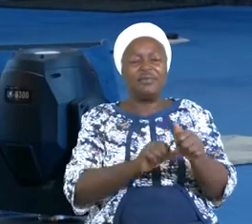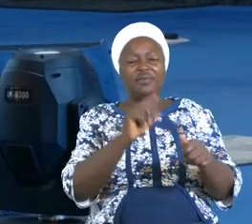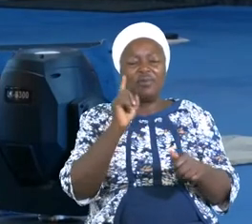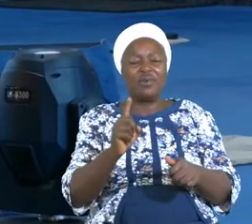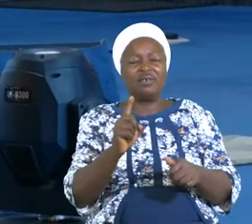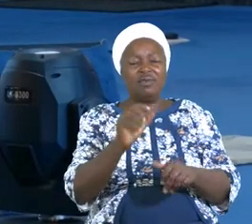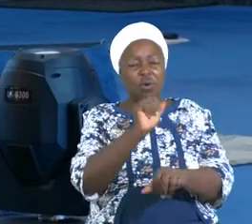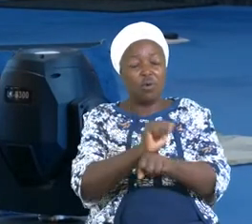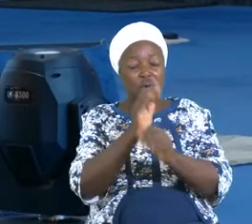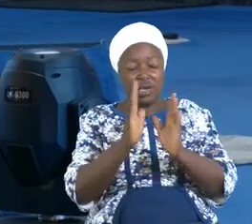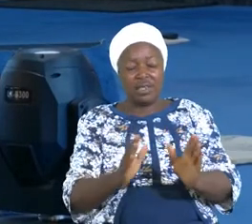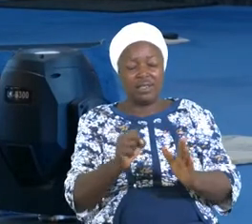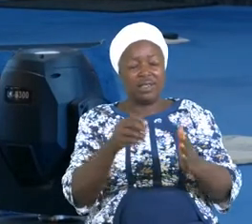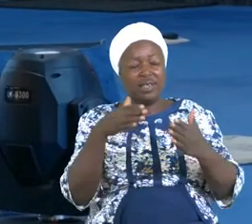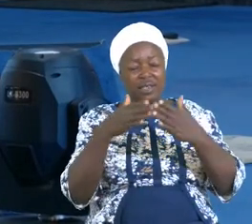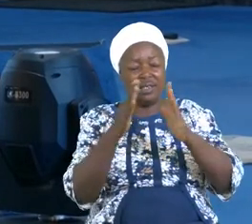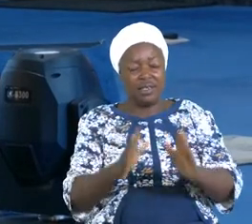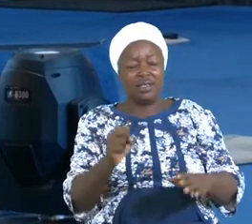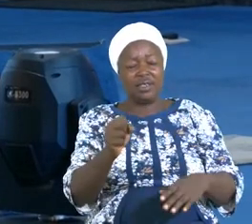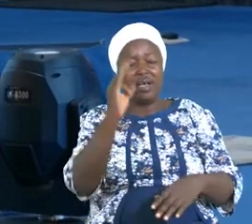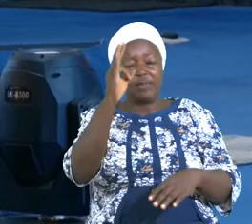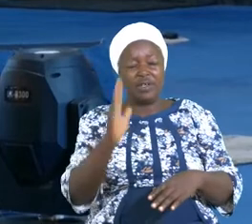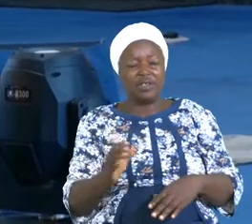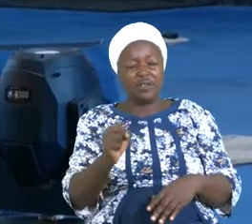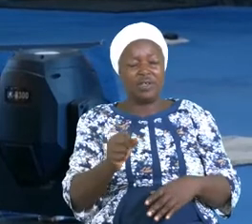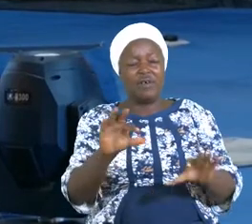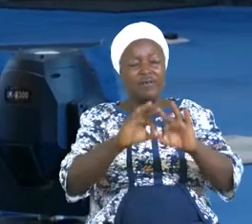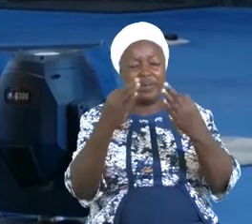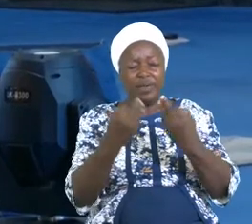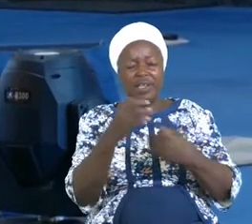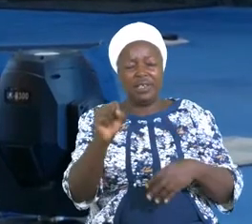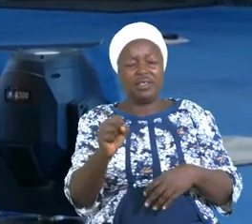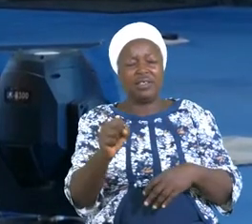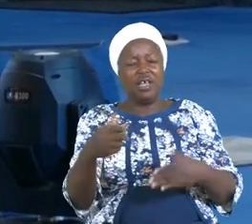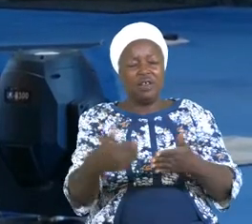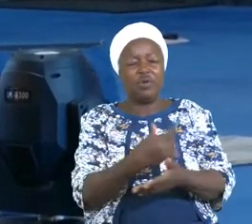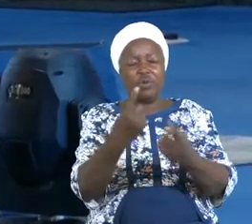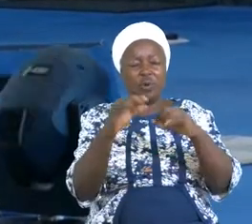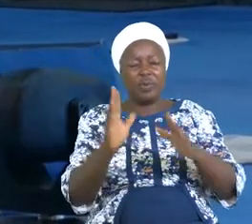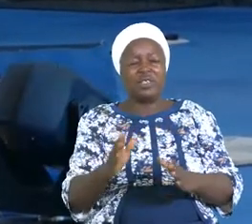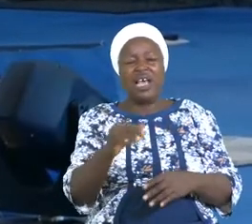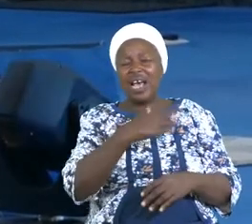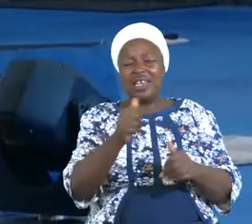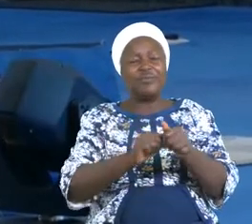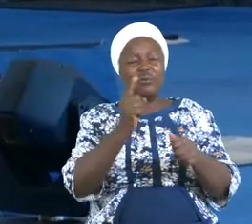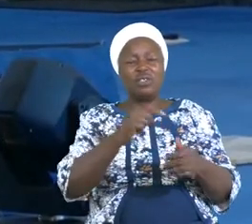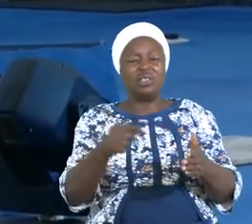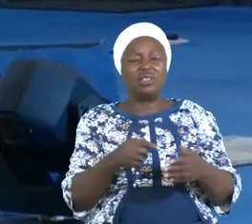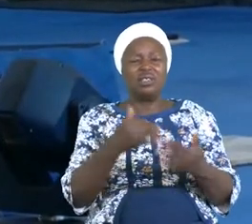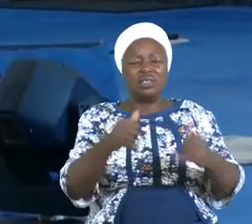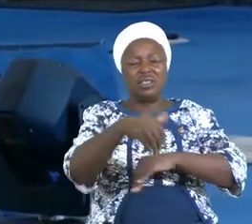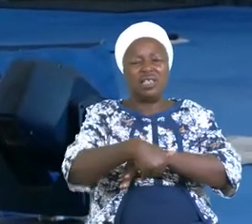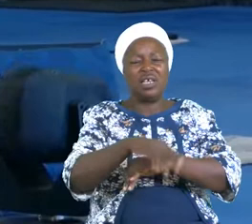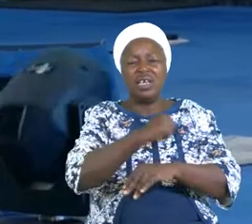workers, leaders, pastors, families, newcomers, everyone tonight, a divine